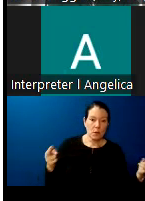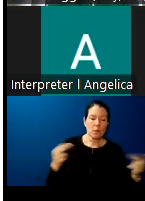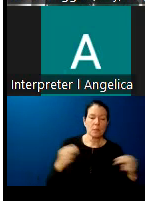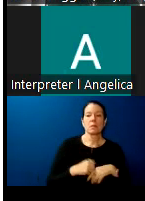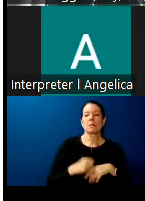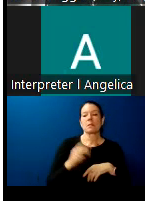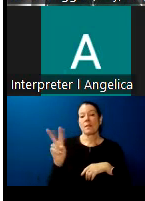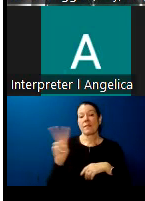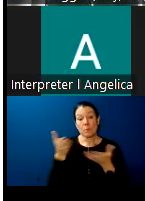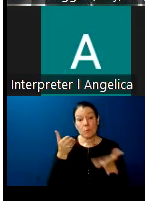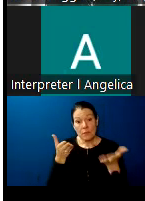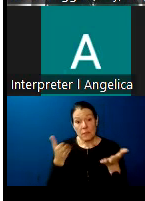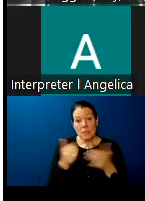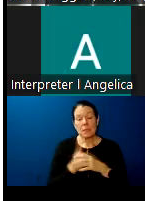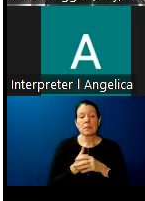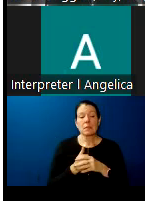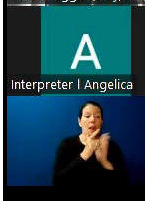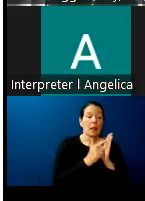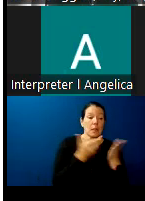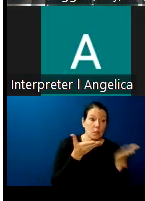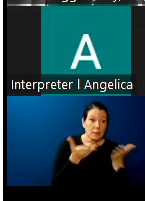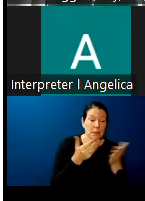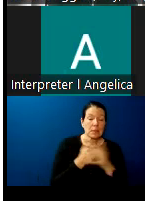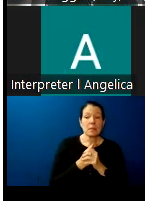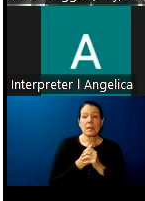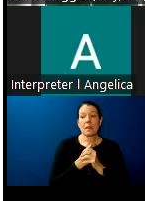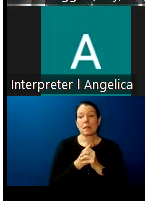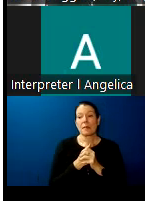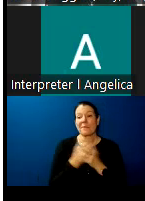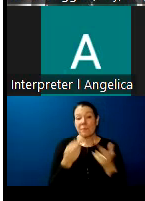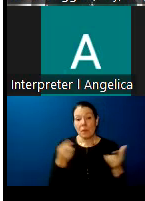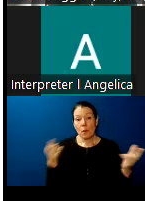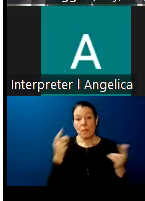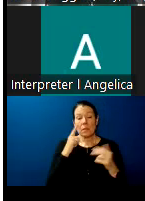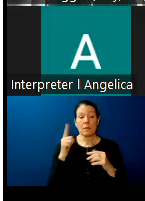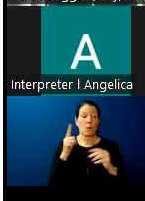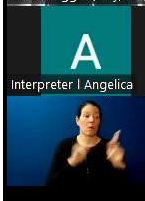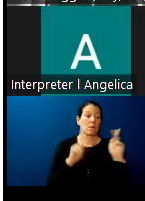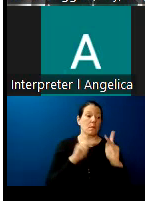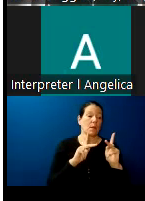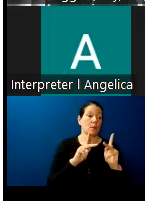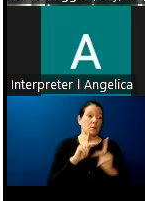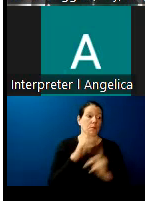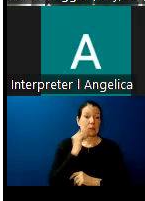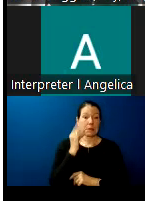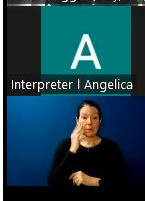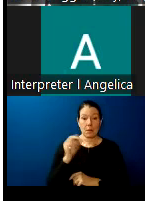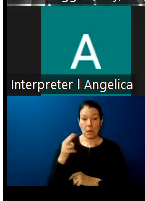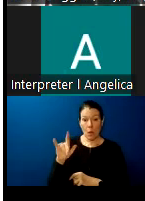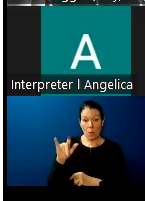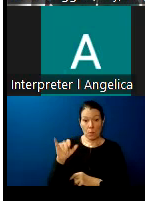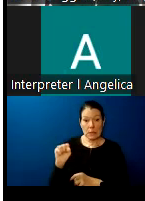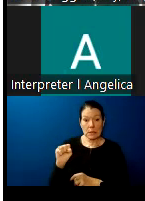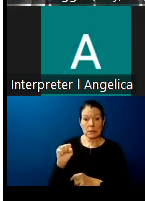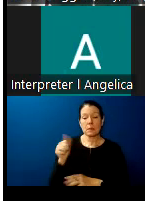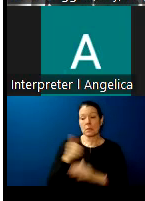victim services, legal services, resources for folks experiencing homelessness,